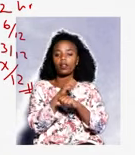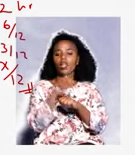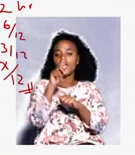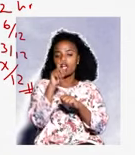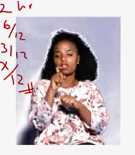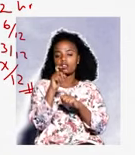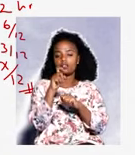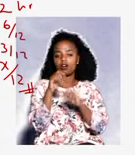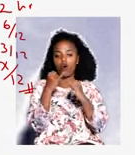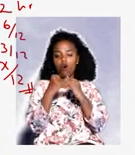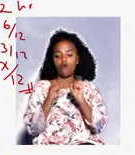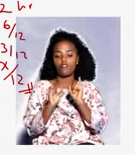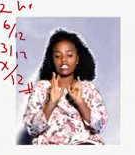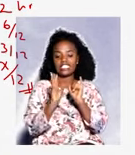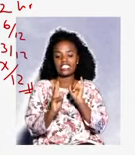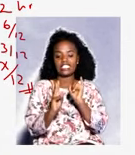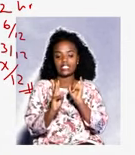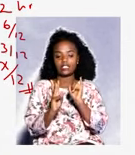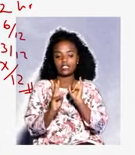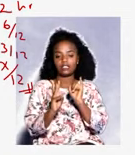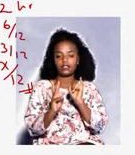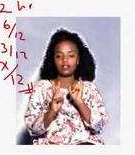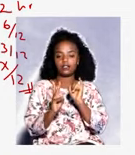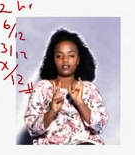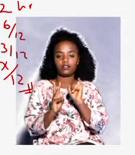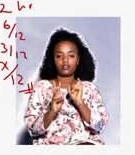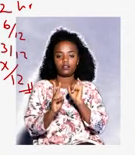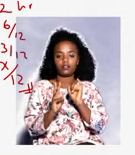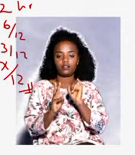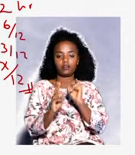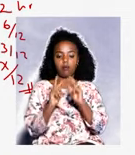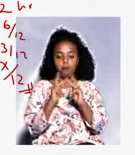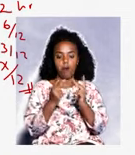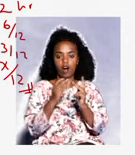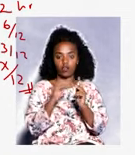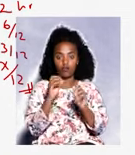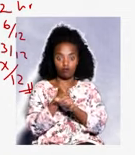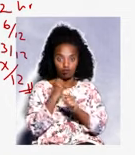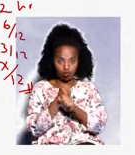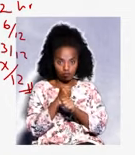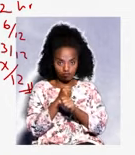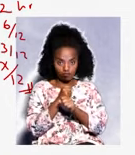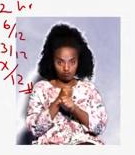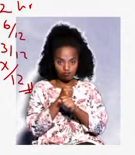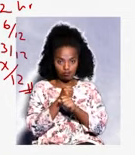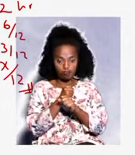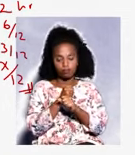X over 6 part of the job,